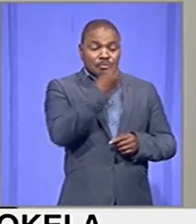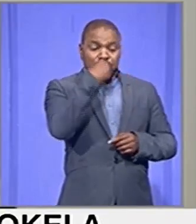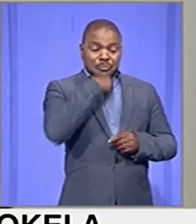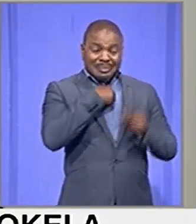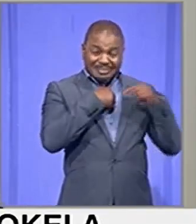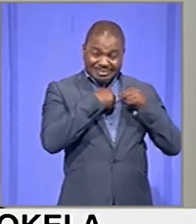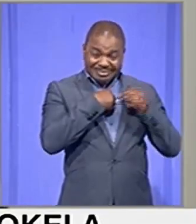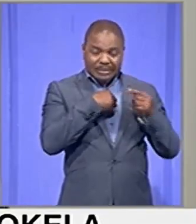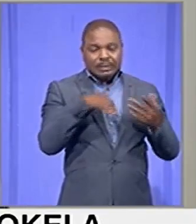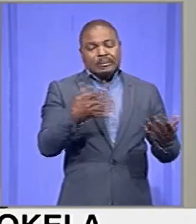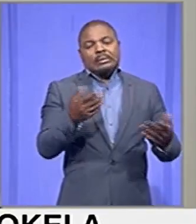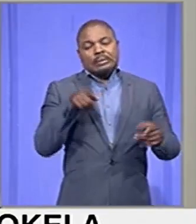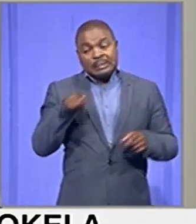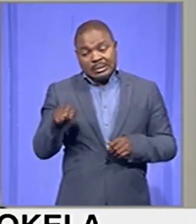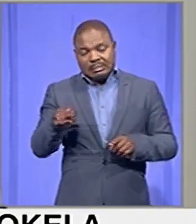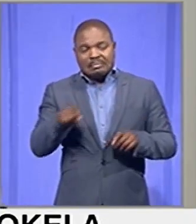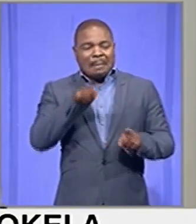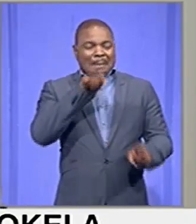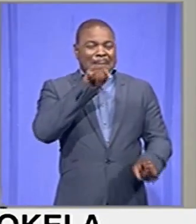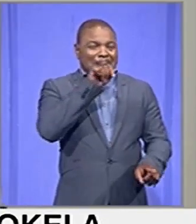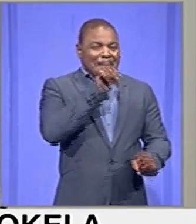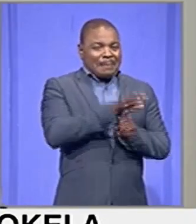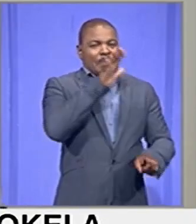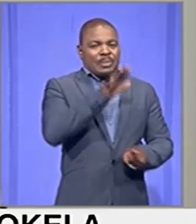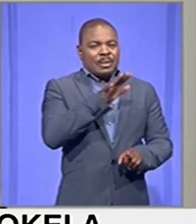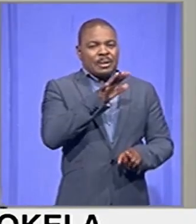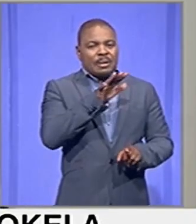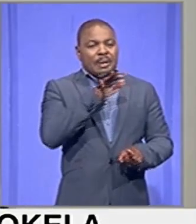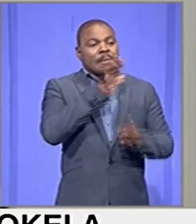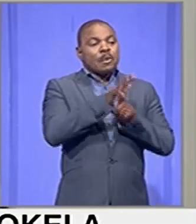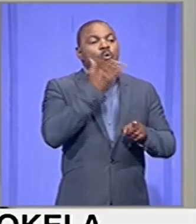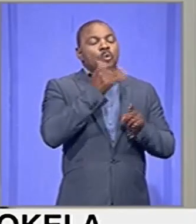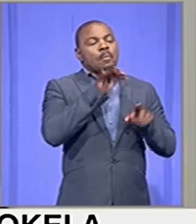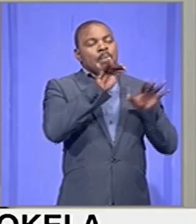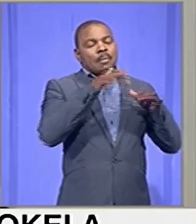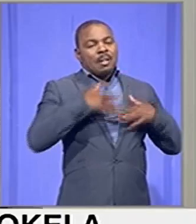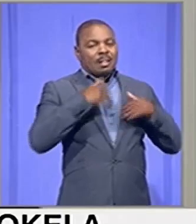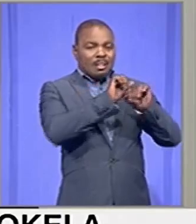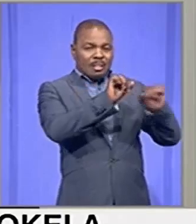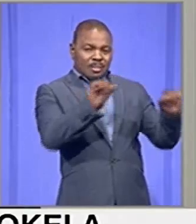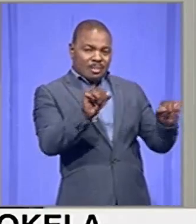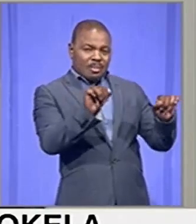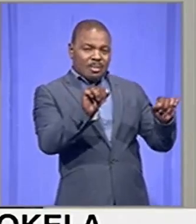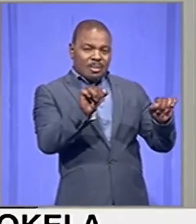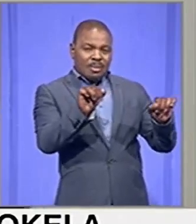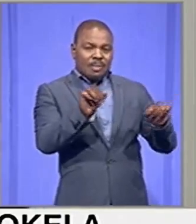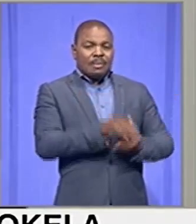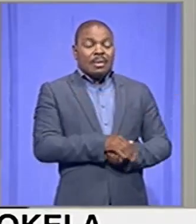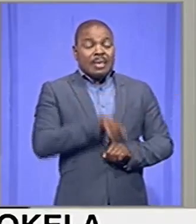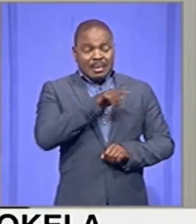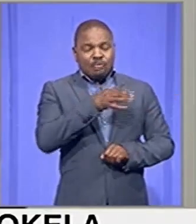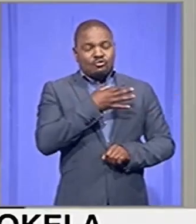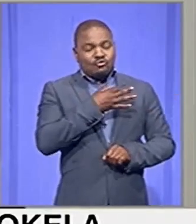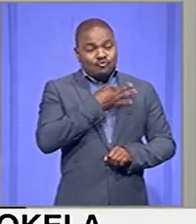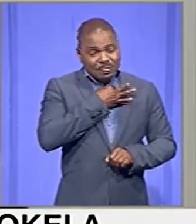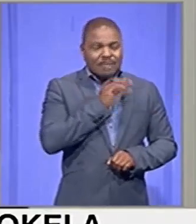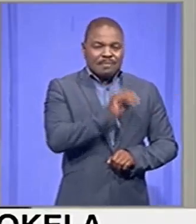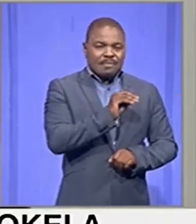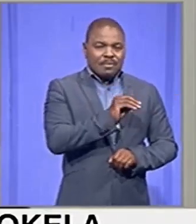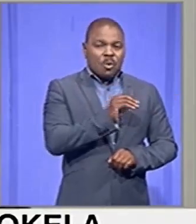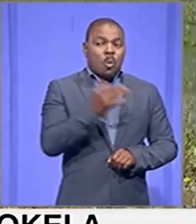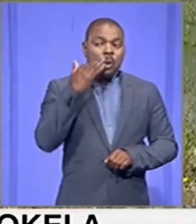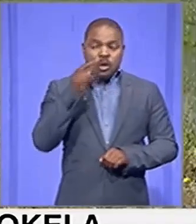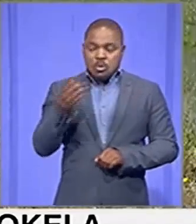we are impacted with, it impacts the human health. It has that human health risk when it